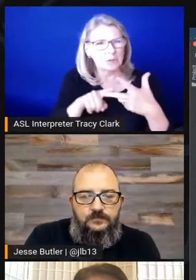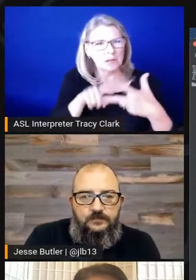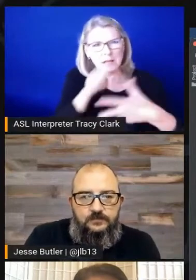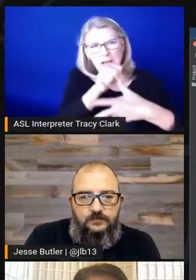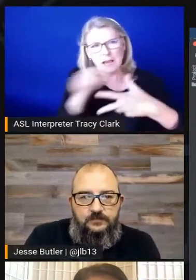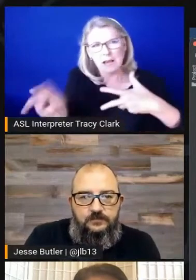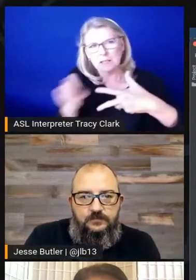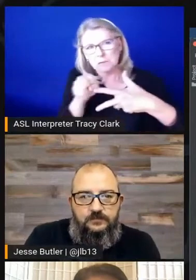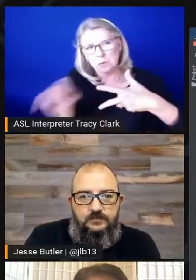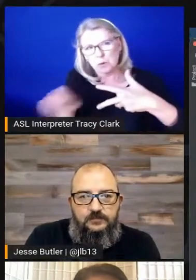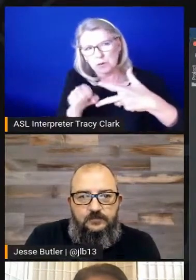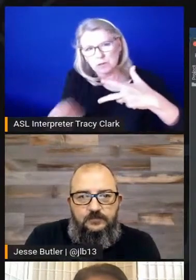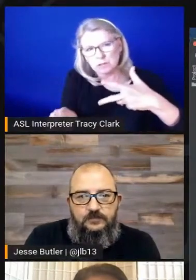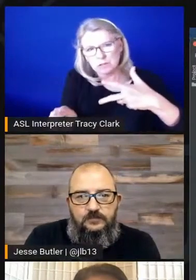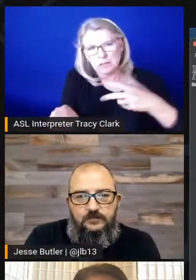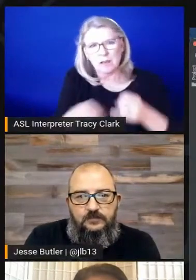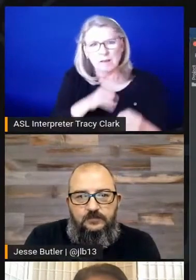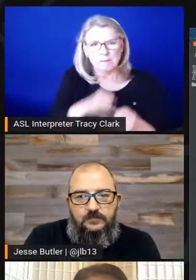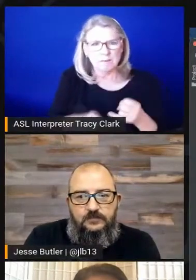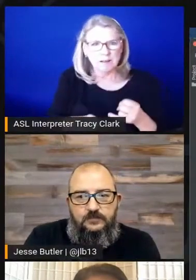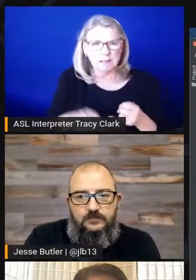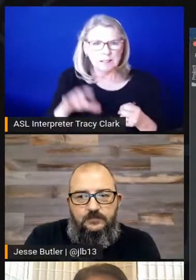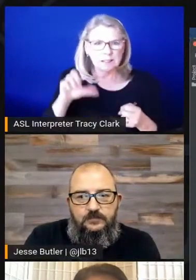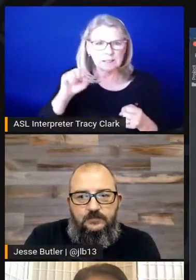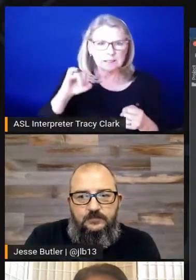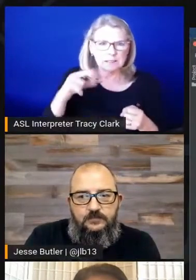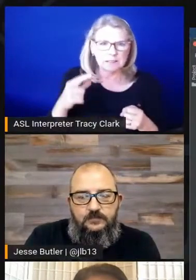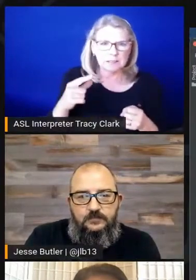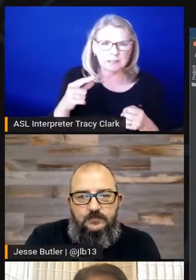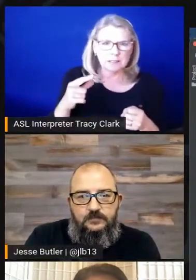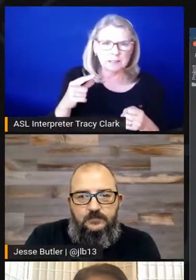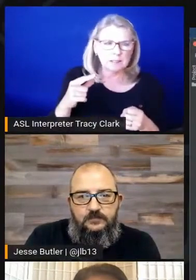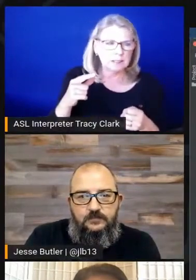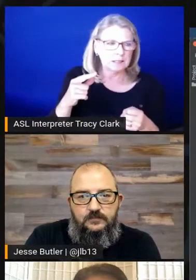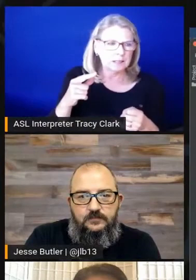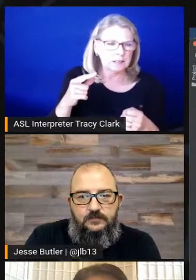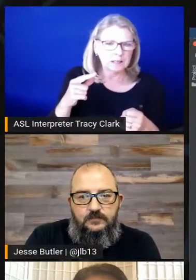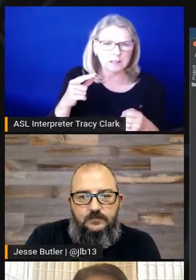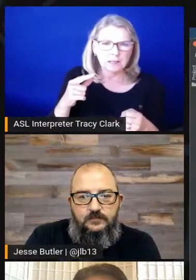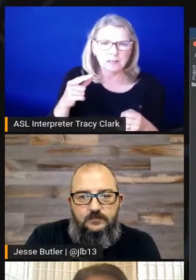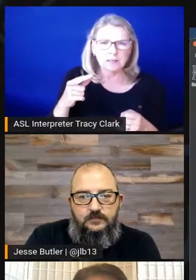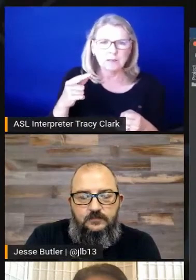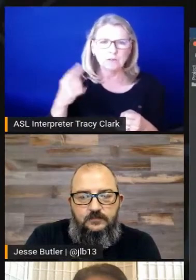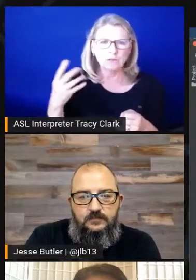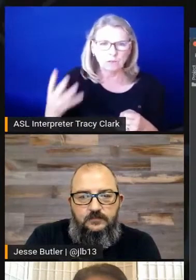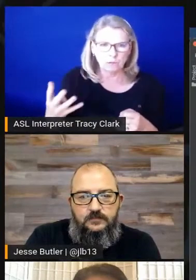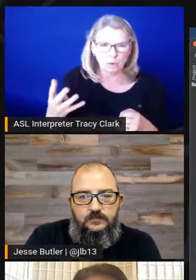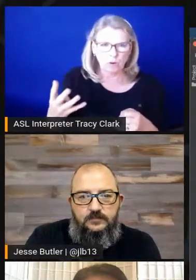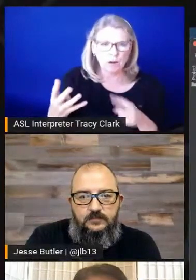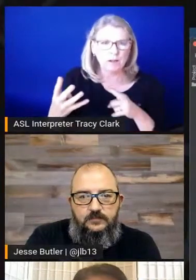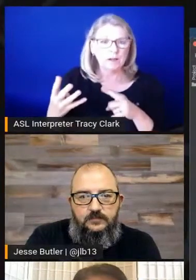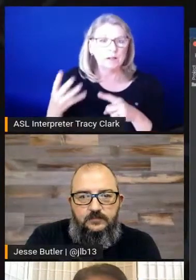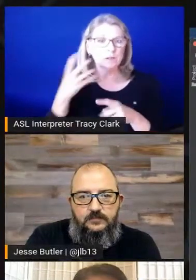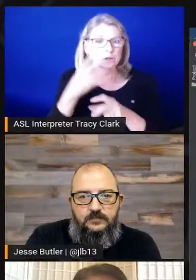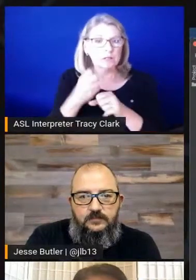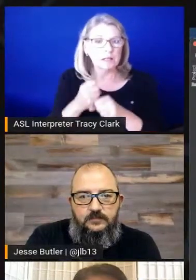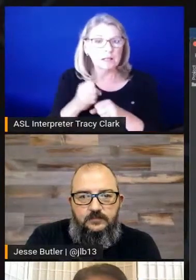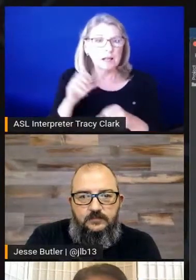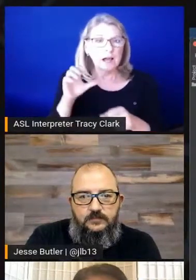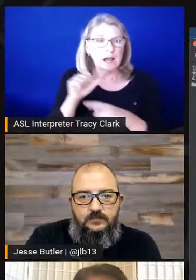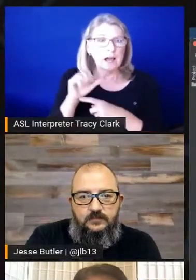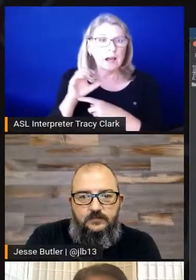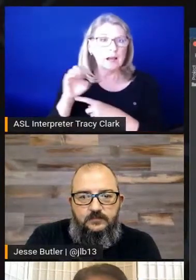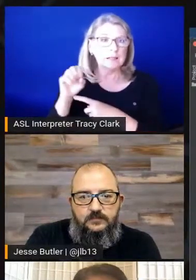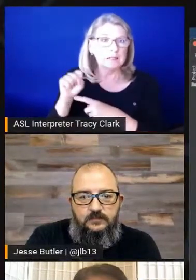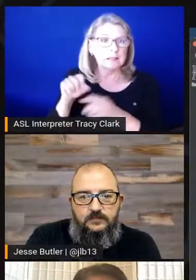SIG-V4 authentication that I was talking about earlier, to get your access key ID and secret access keys